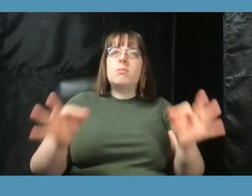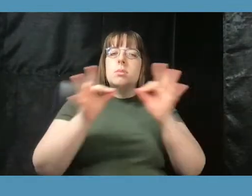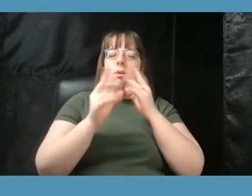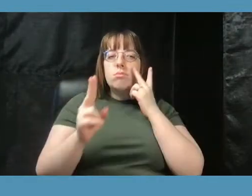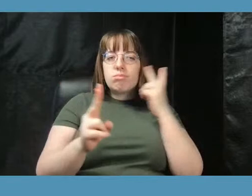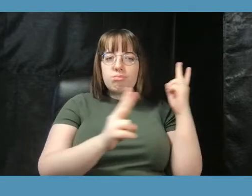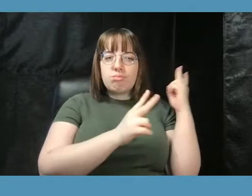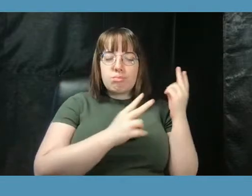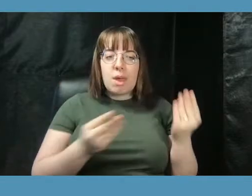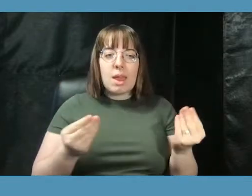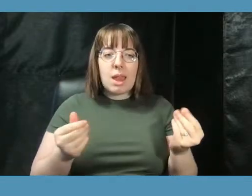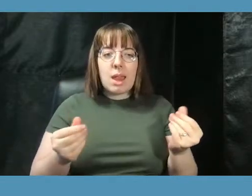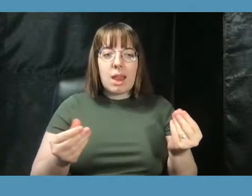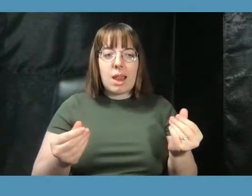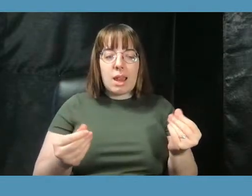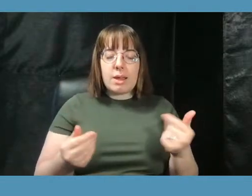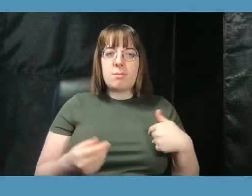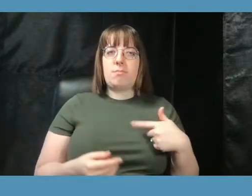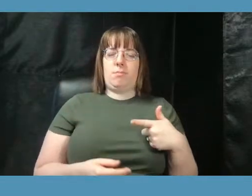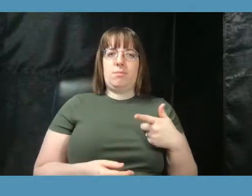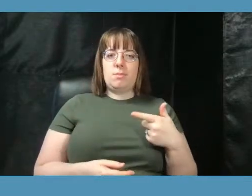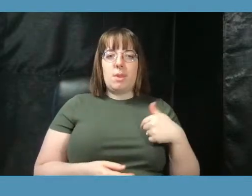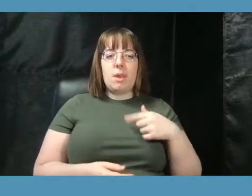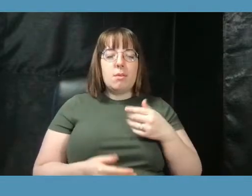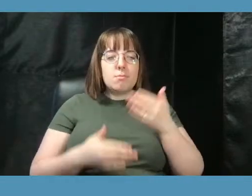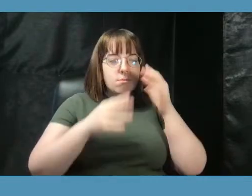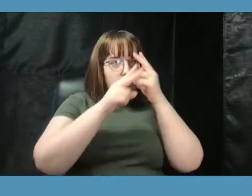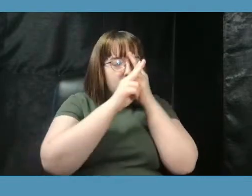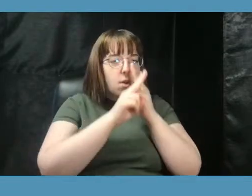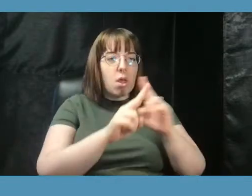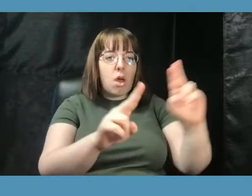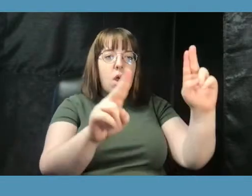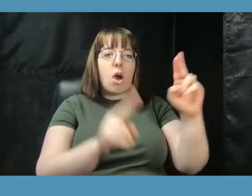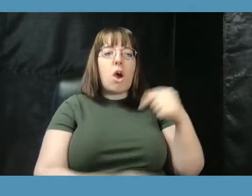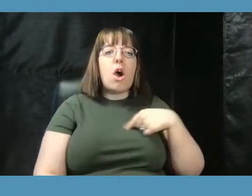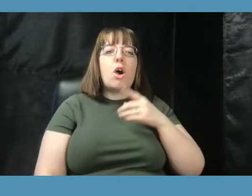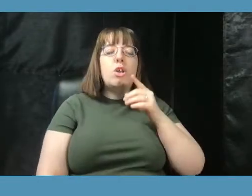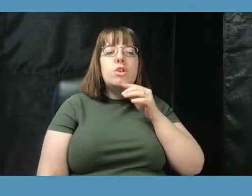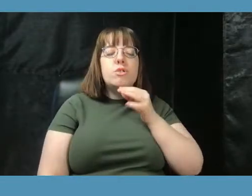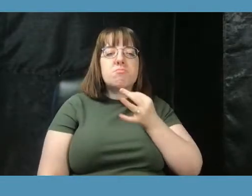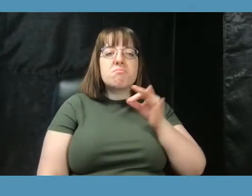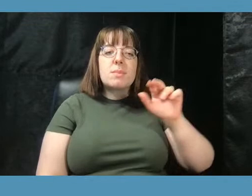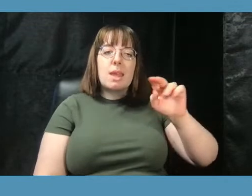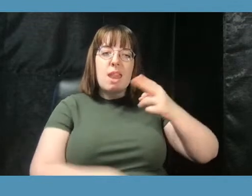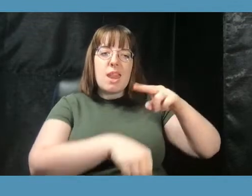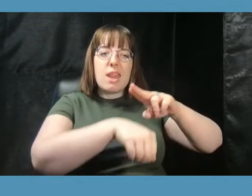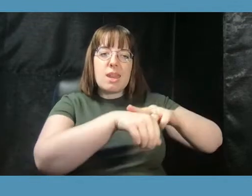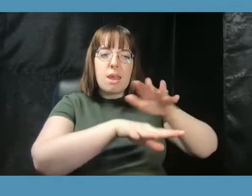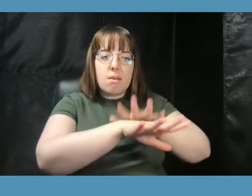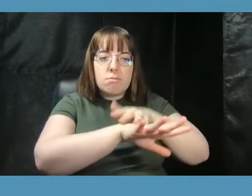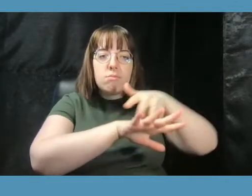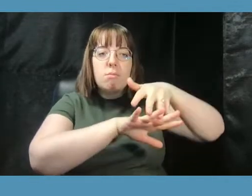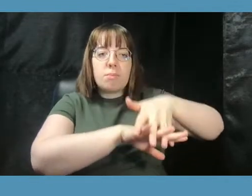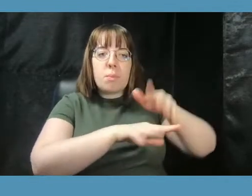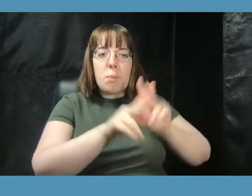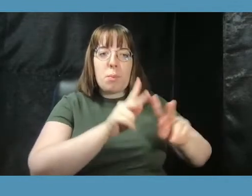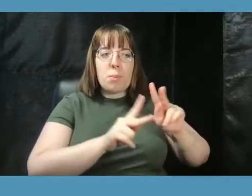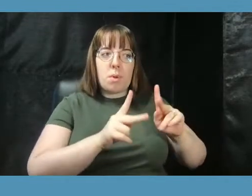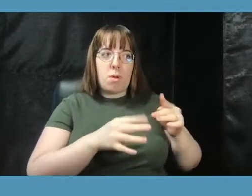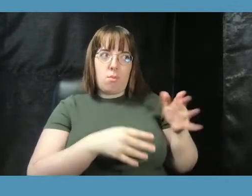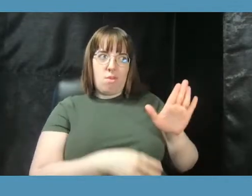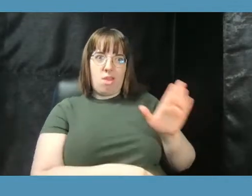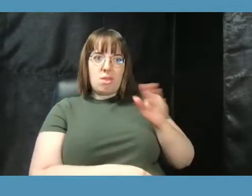each occupy and honor the Indigenous people who have called it home. I am speaking to you from Charleston, South